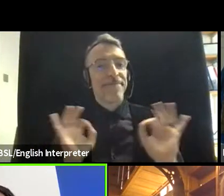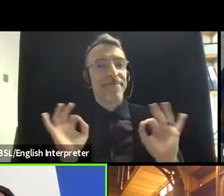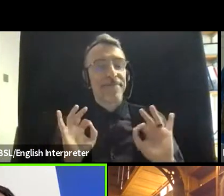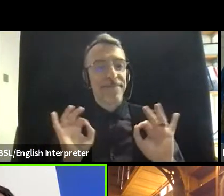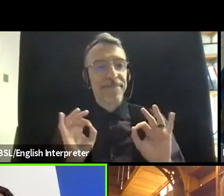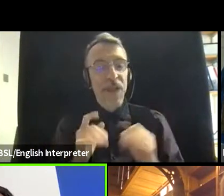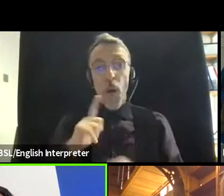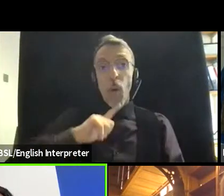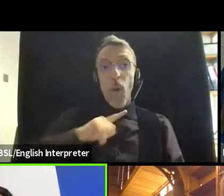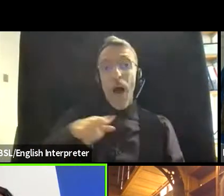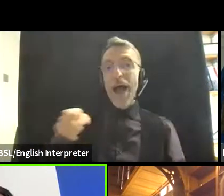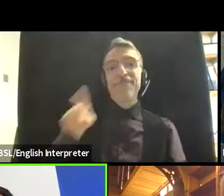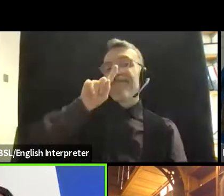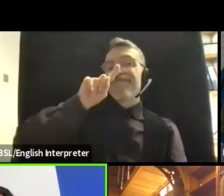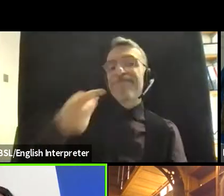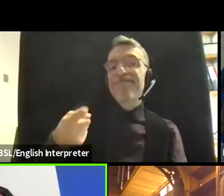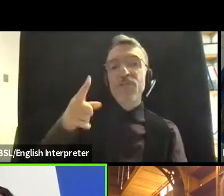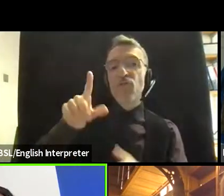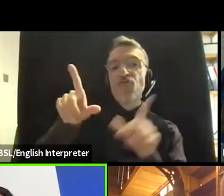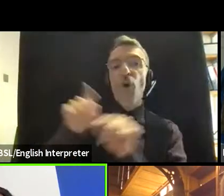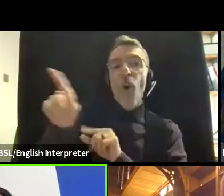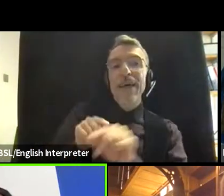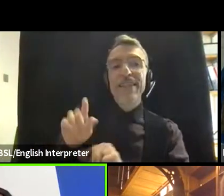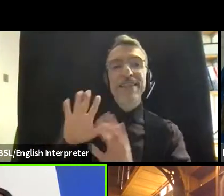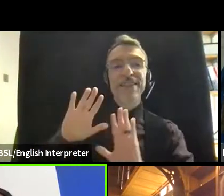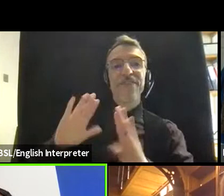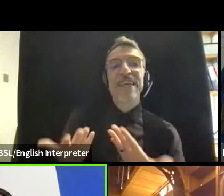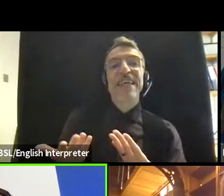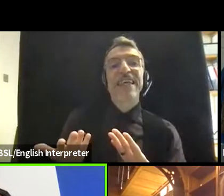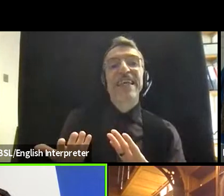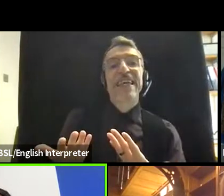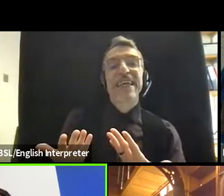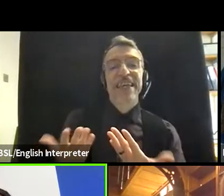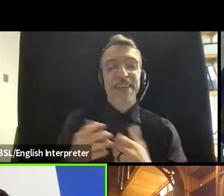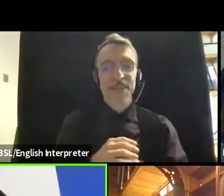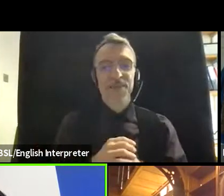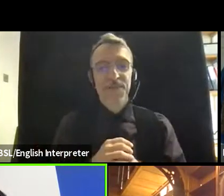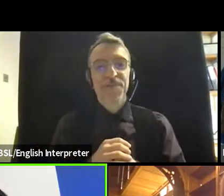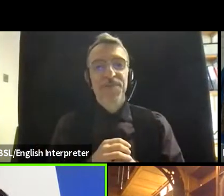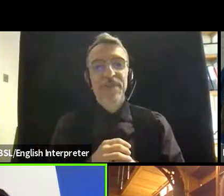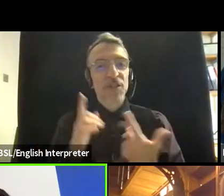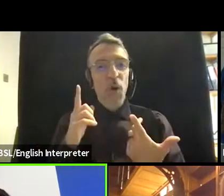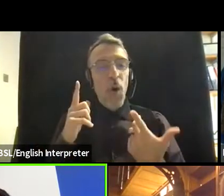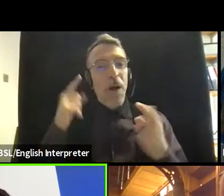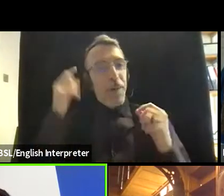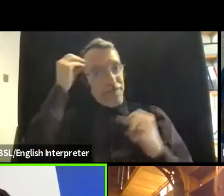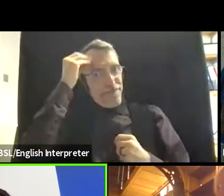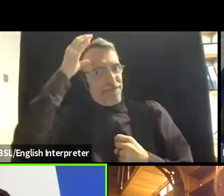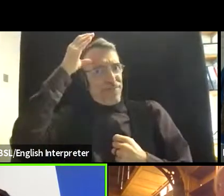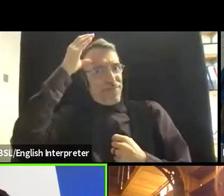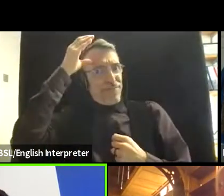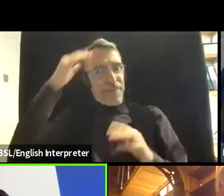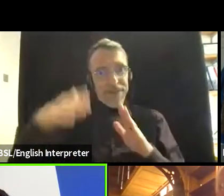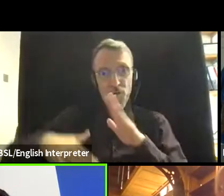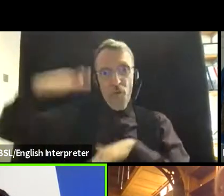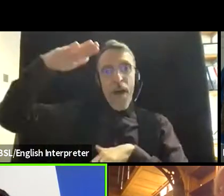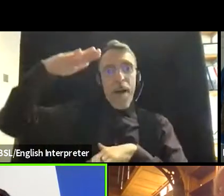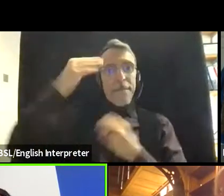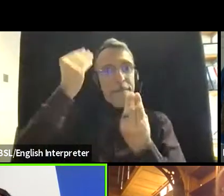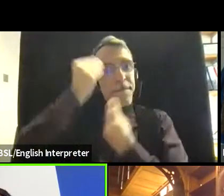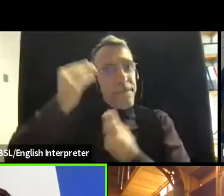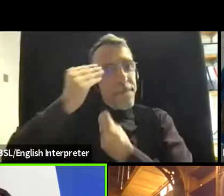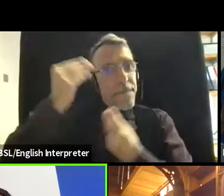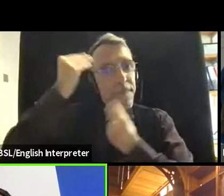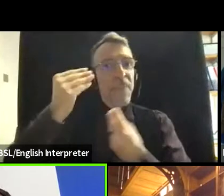citing that they are not able to make a choice because they are not religiously educated. They don't have